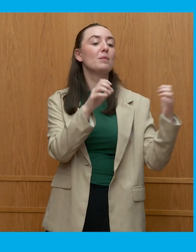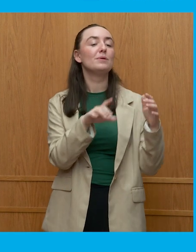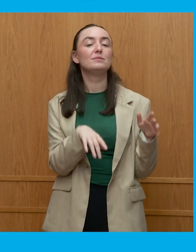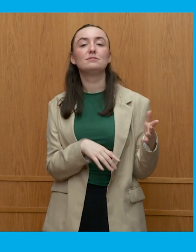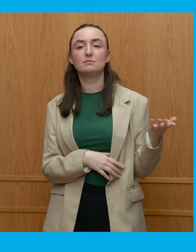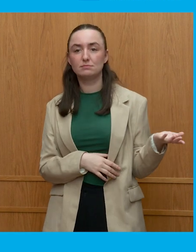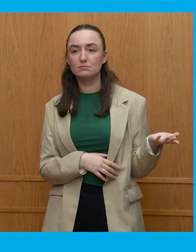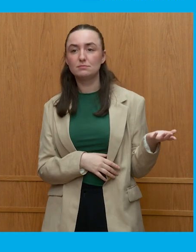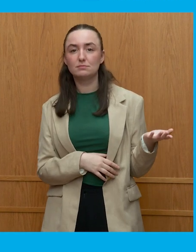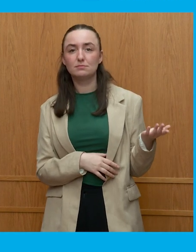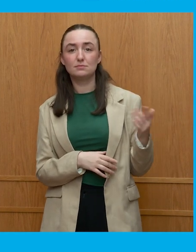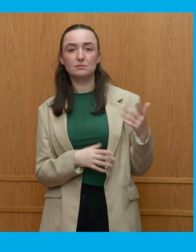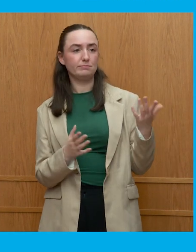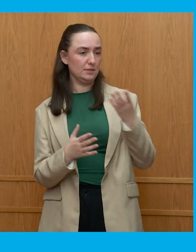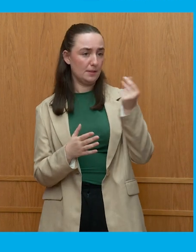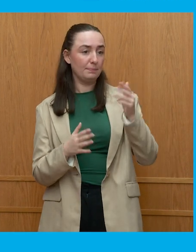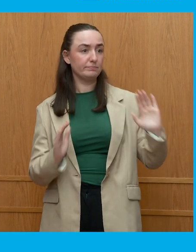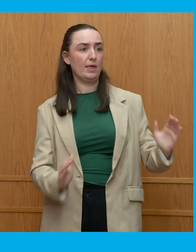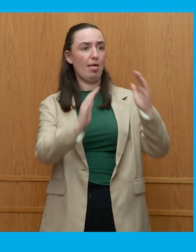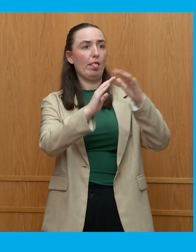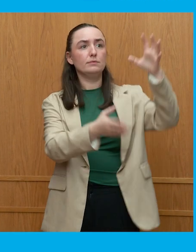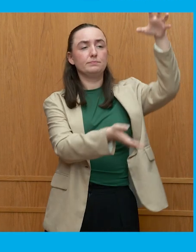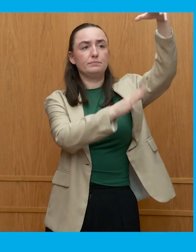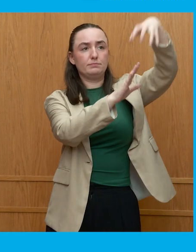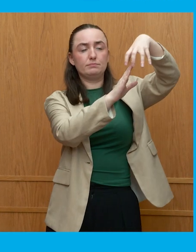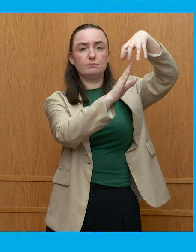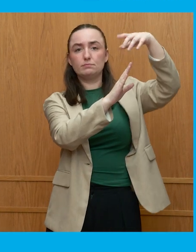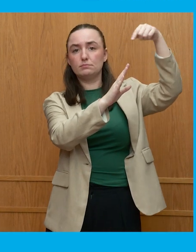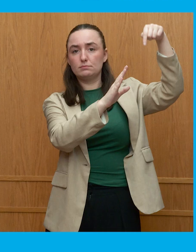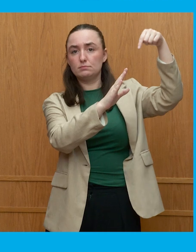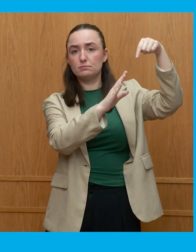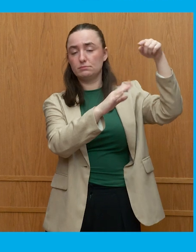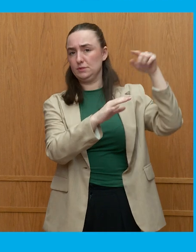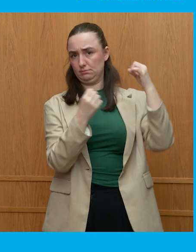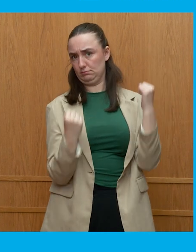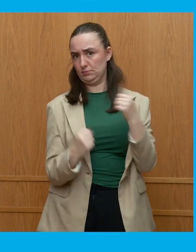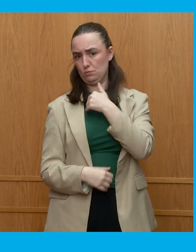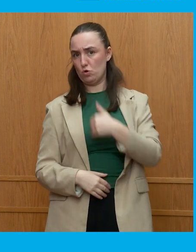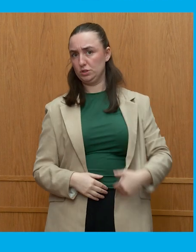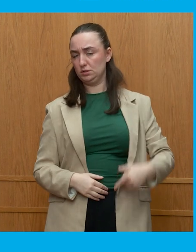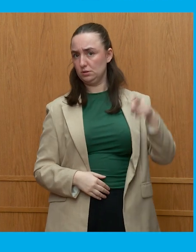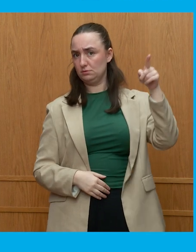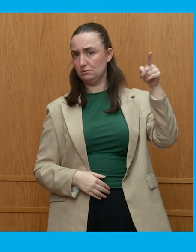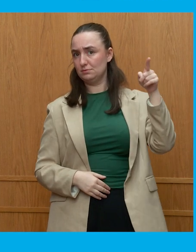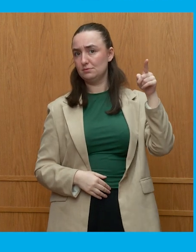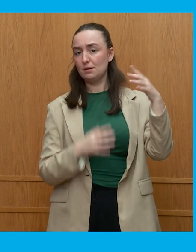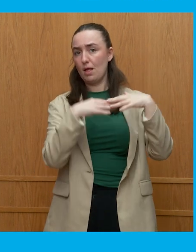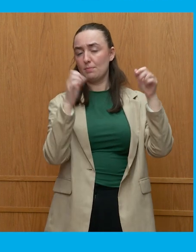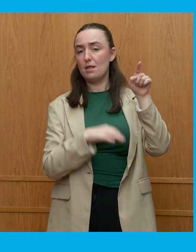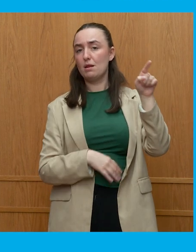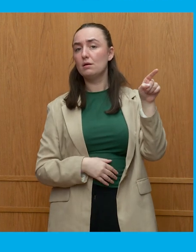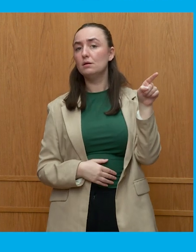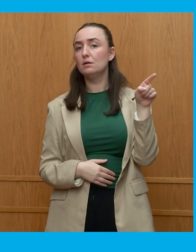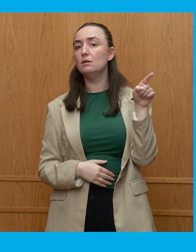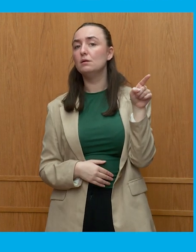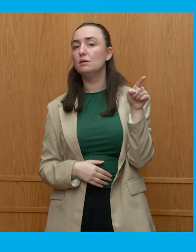Stormont, you know, that sits on a hill and is a staunch Protestant building, you know. And there's something I always